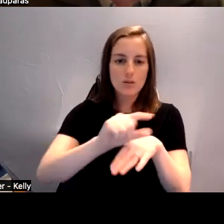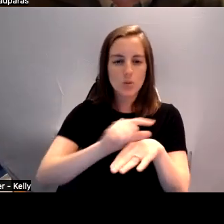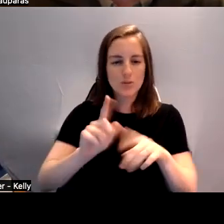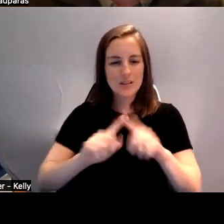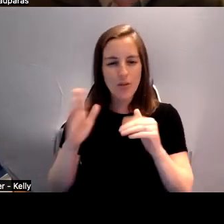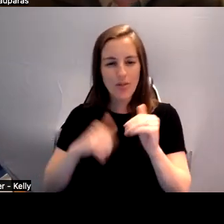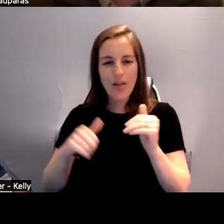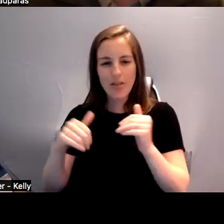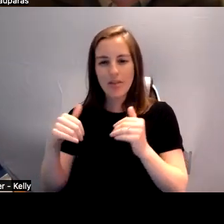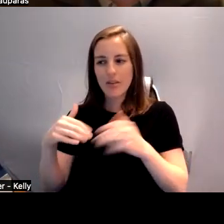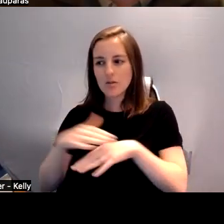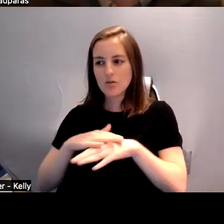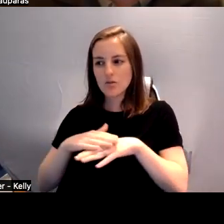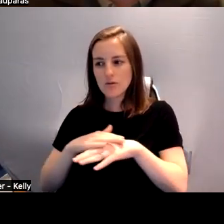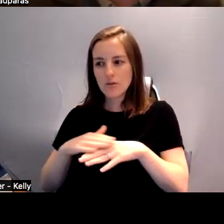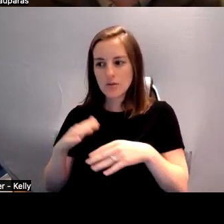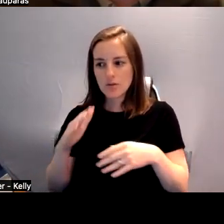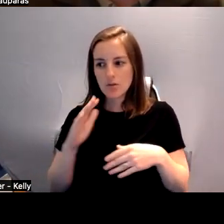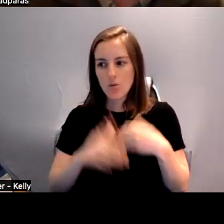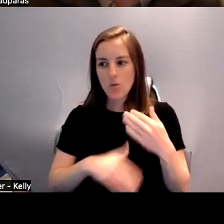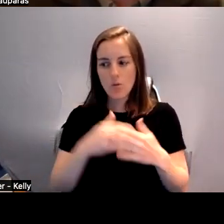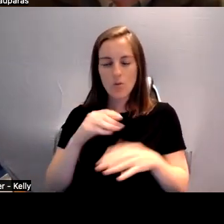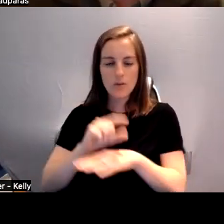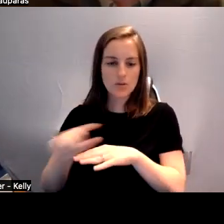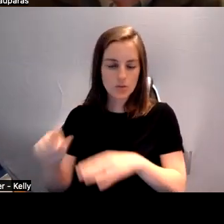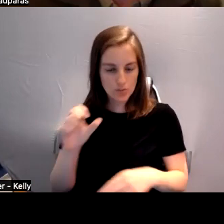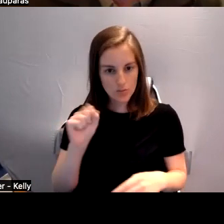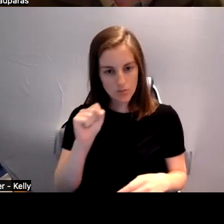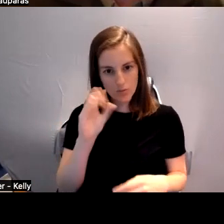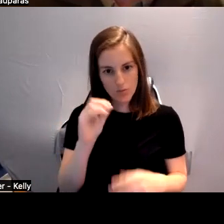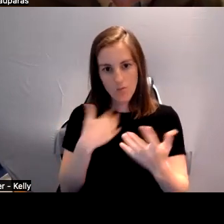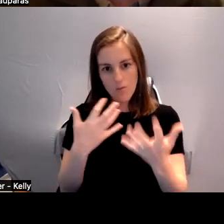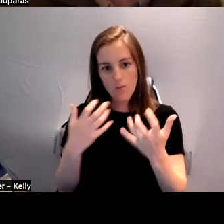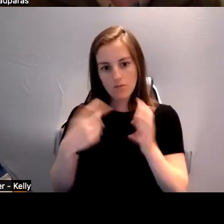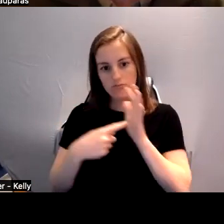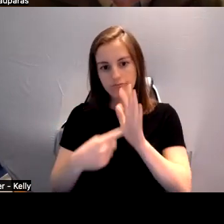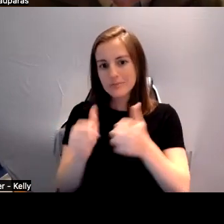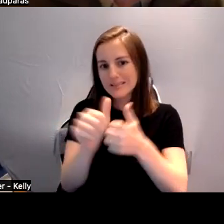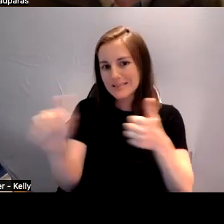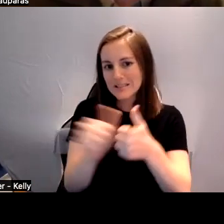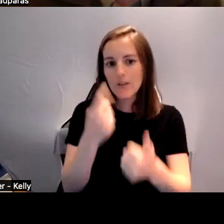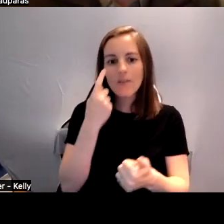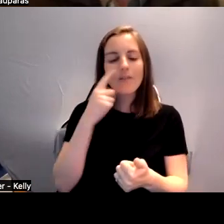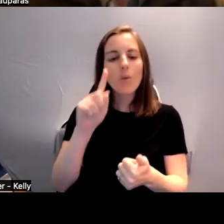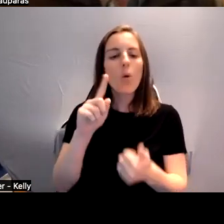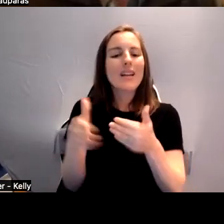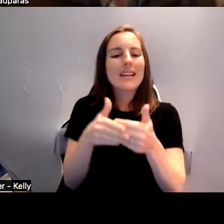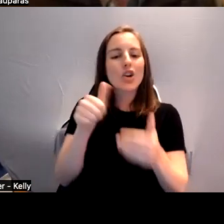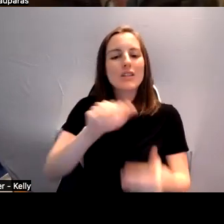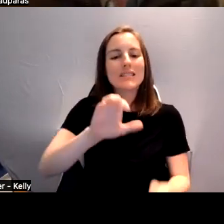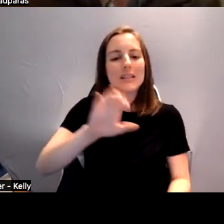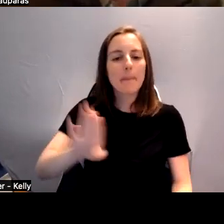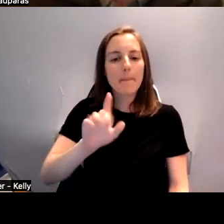I'm showing the fraction of the residues that fall within these distances for the nearest C beta. And this is this virtual C